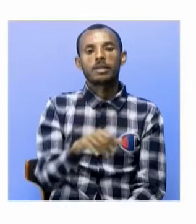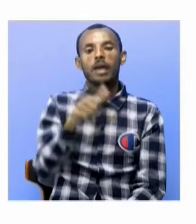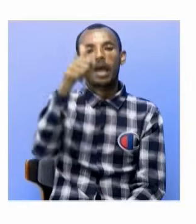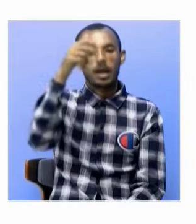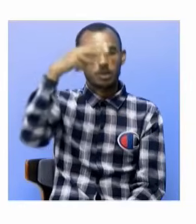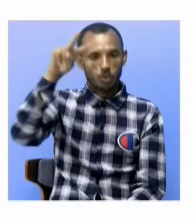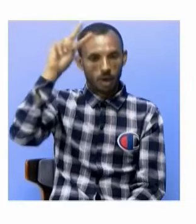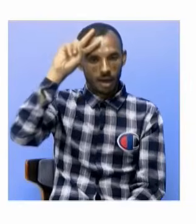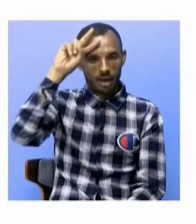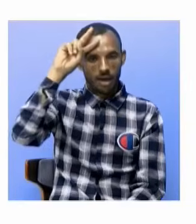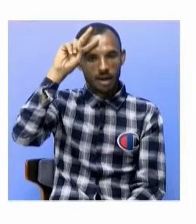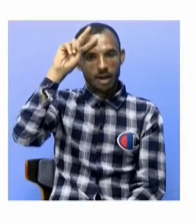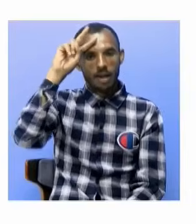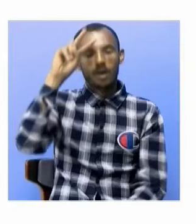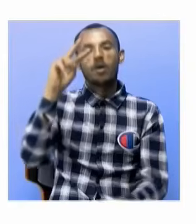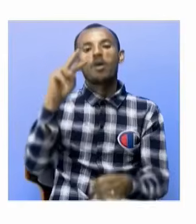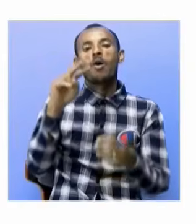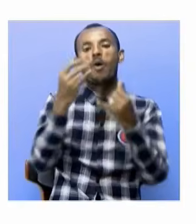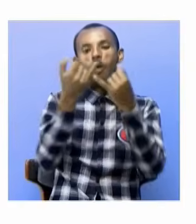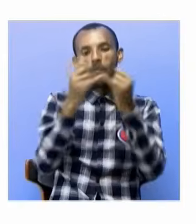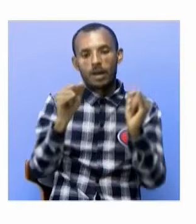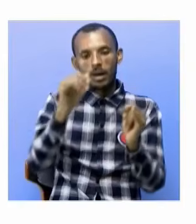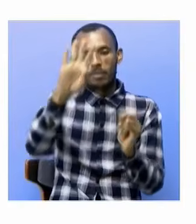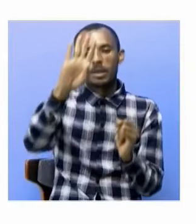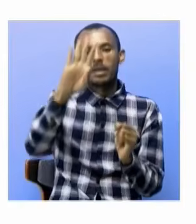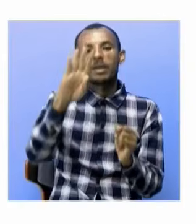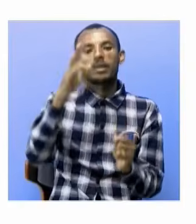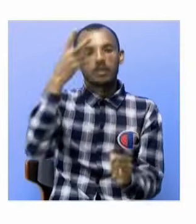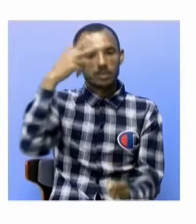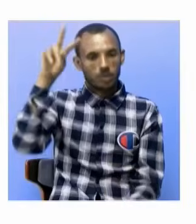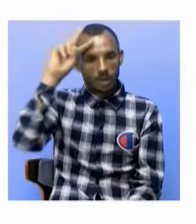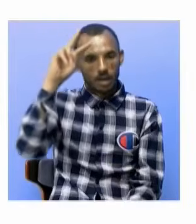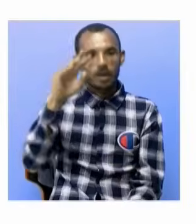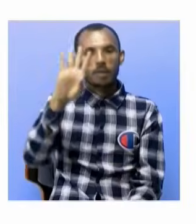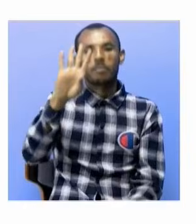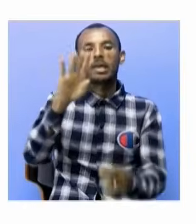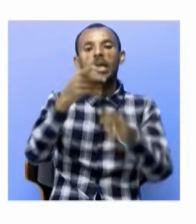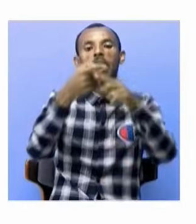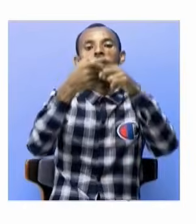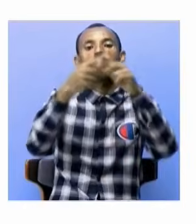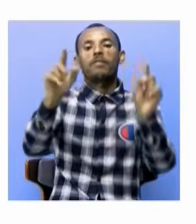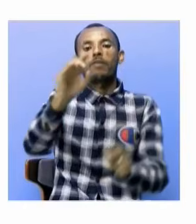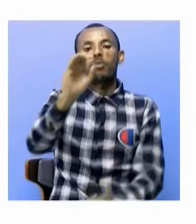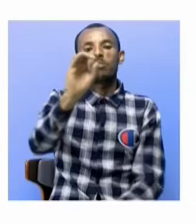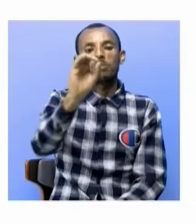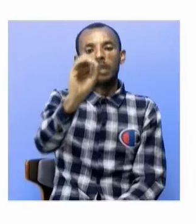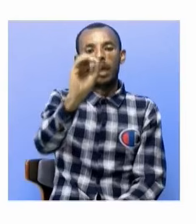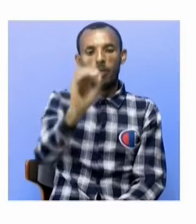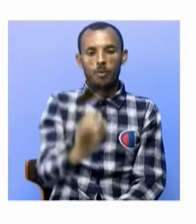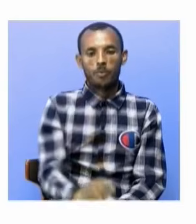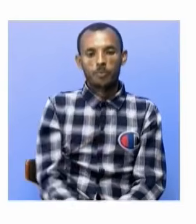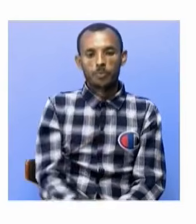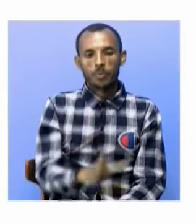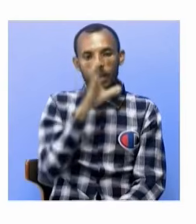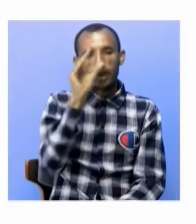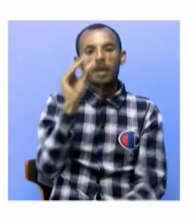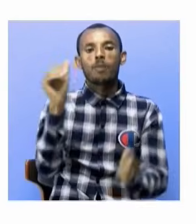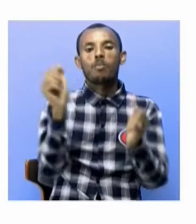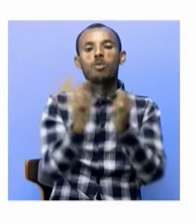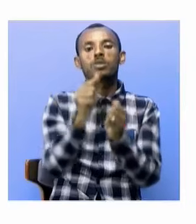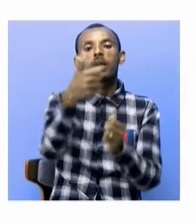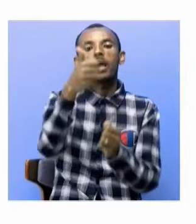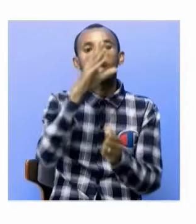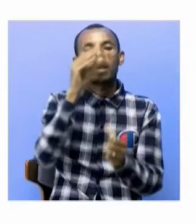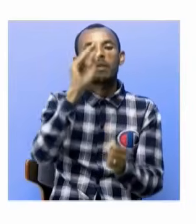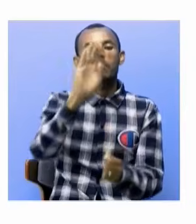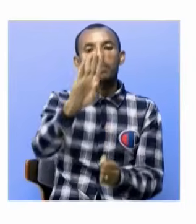square over B square, where this B is different from 0, and both A and B